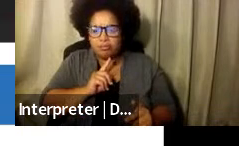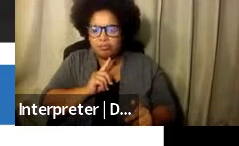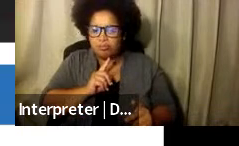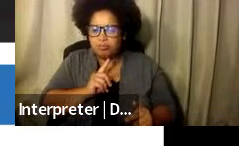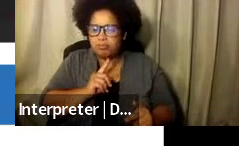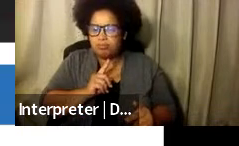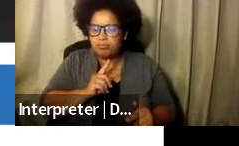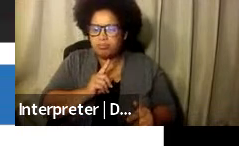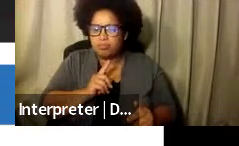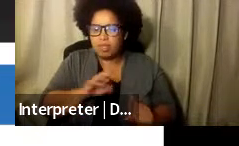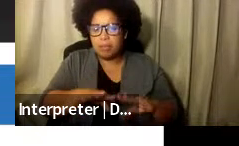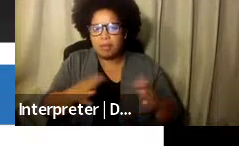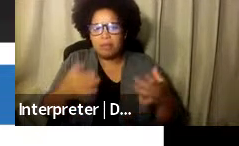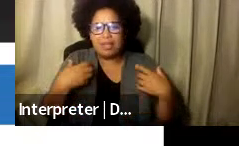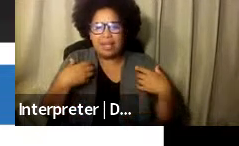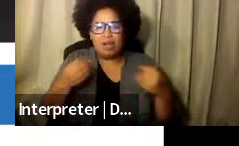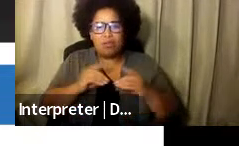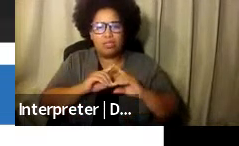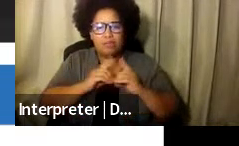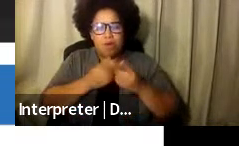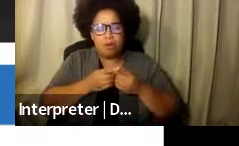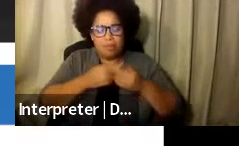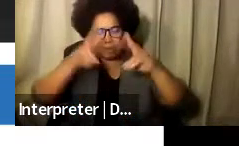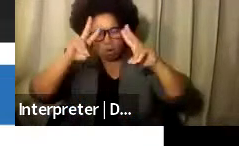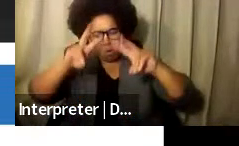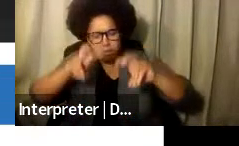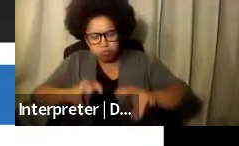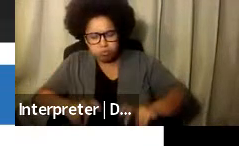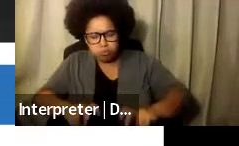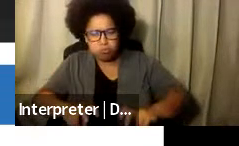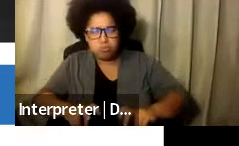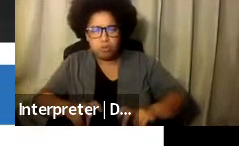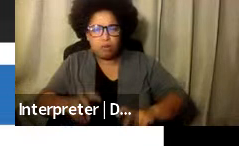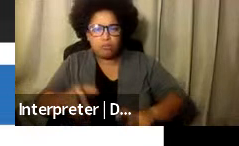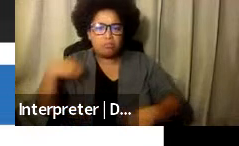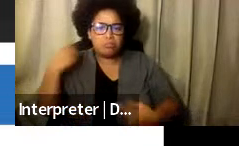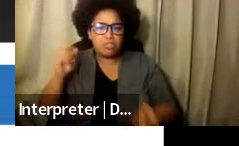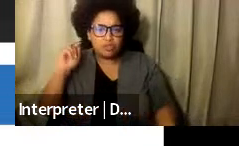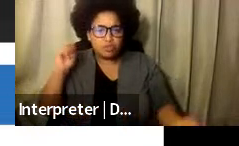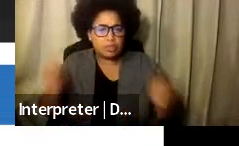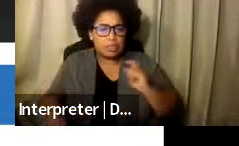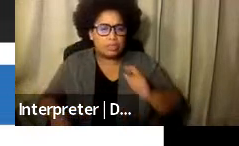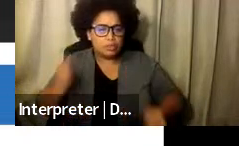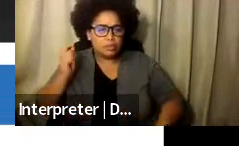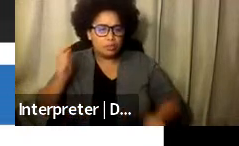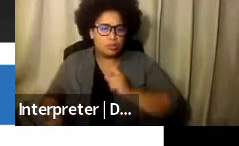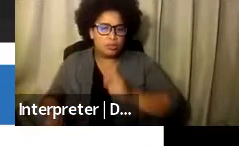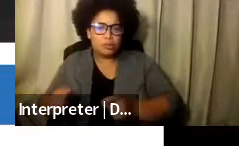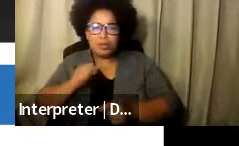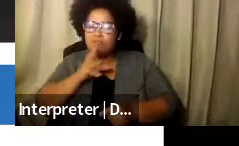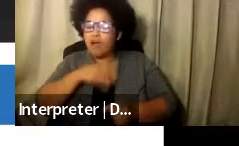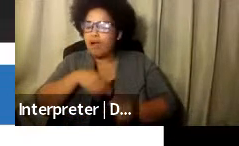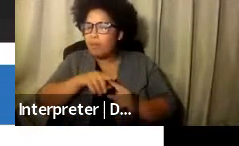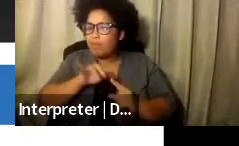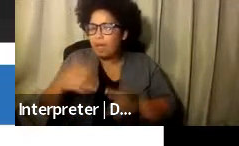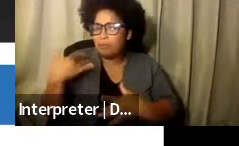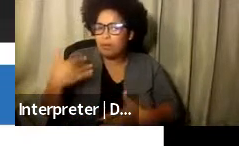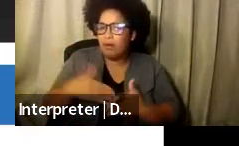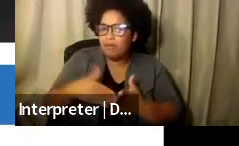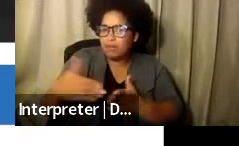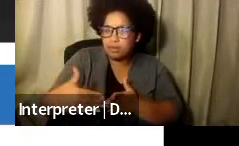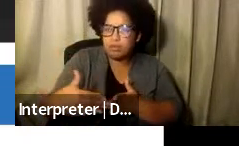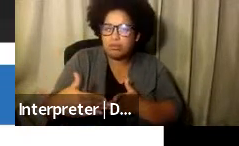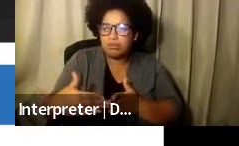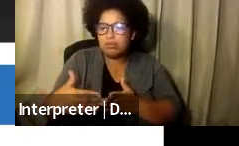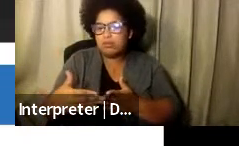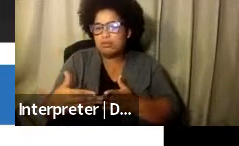know, the public health department. And we've been making changes, and we don't talk about it often